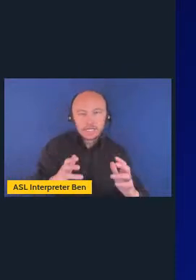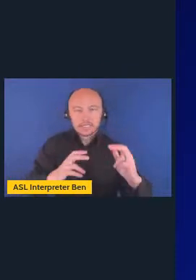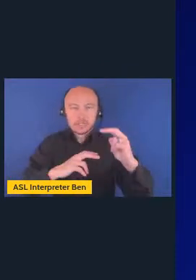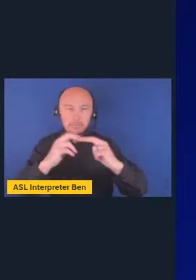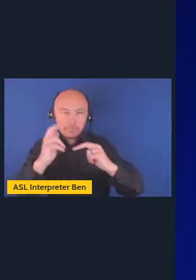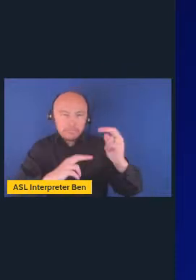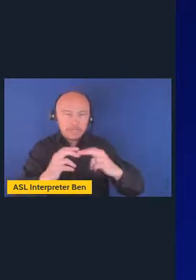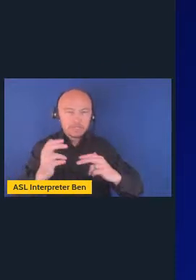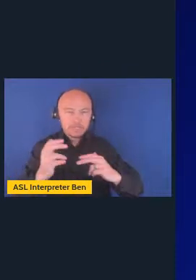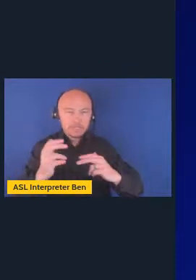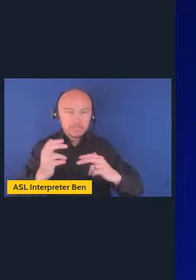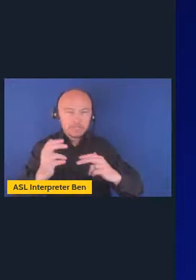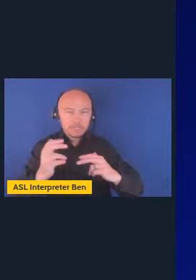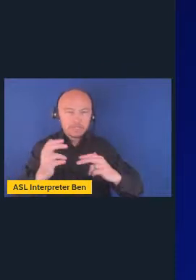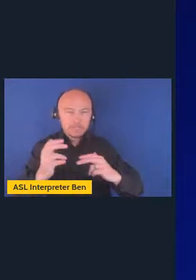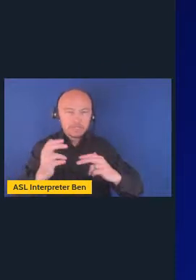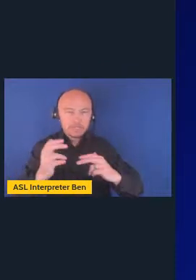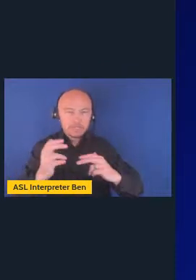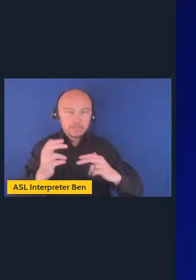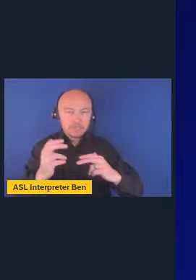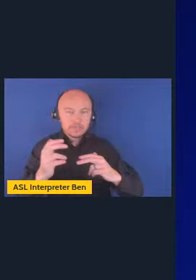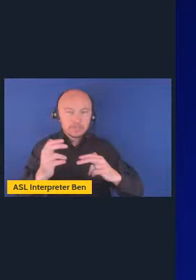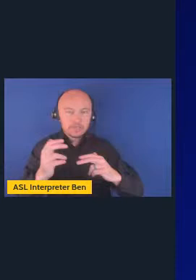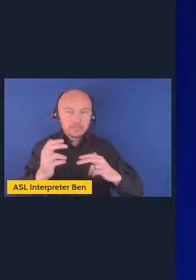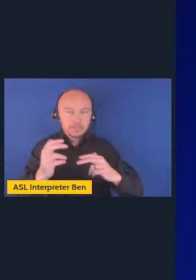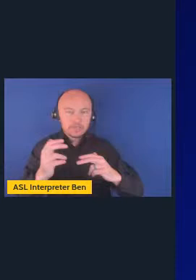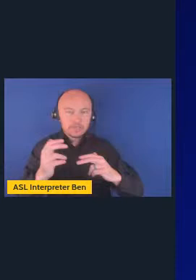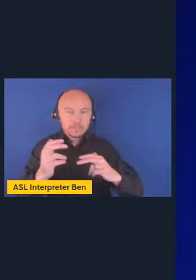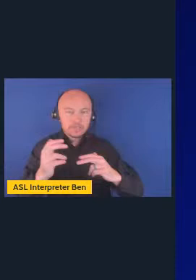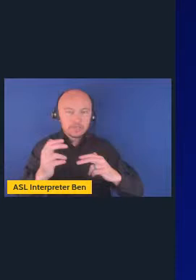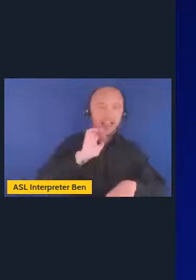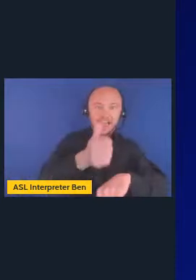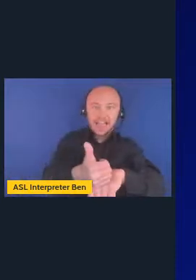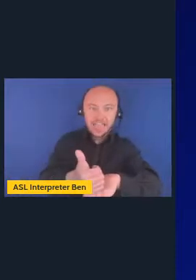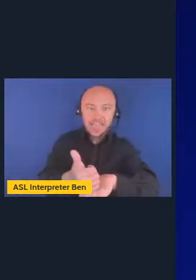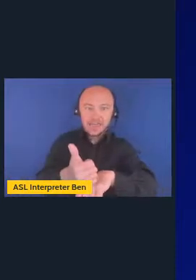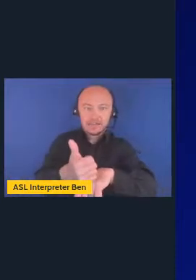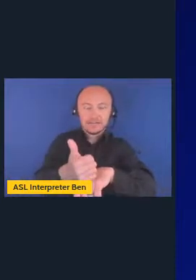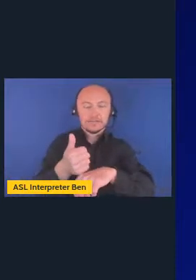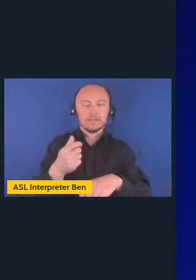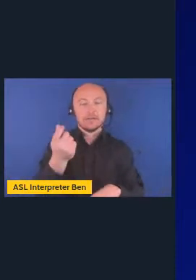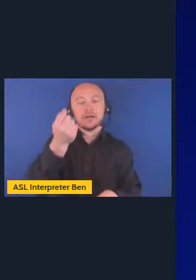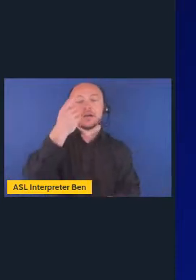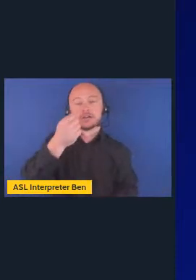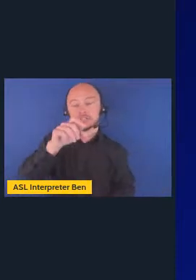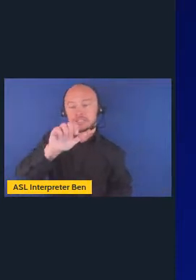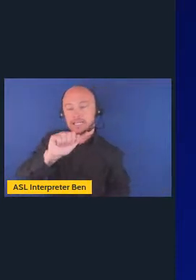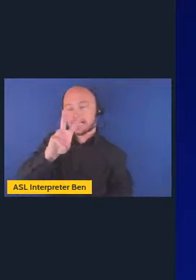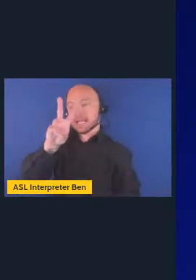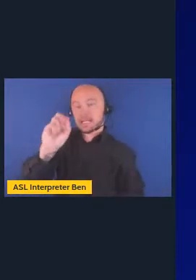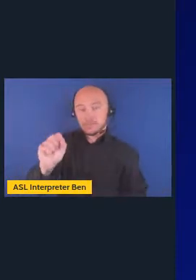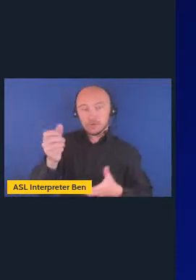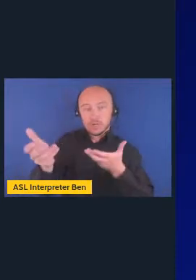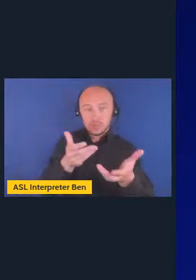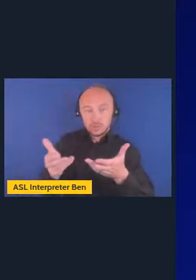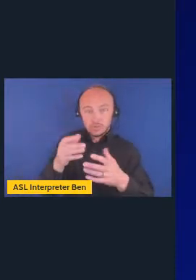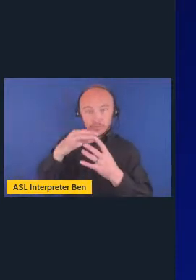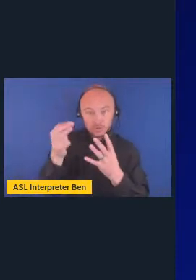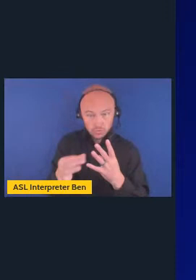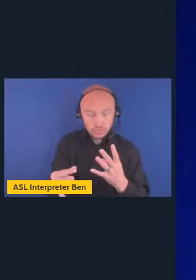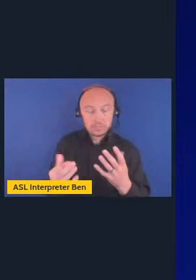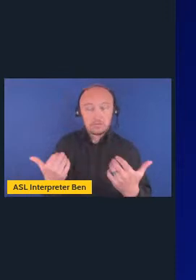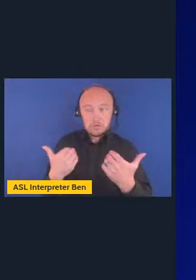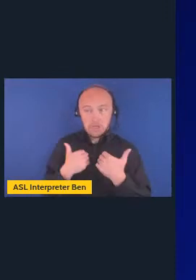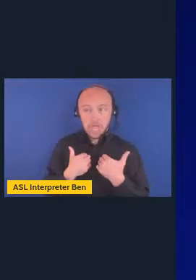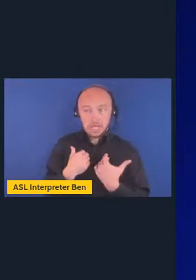AWS, you jump straight into which services you're going to use. Now, the AWS service choice you decide on provides some